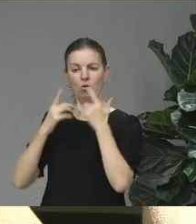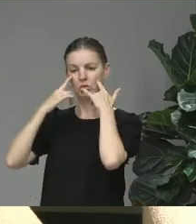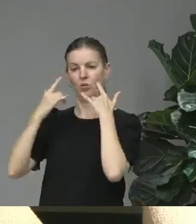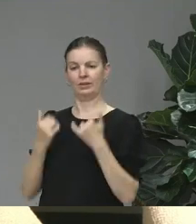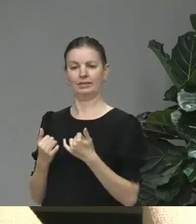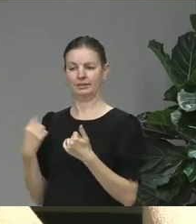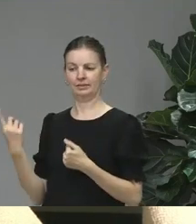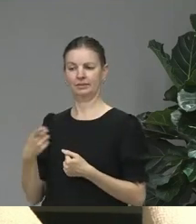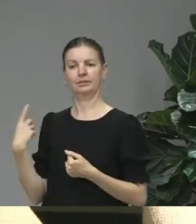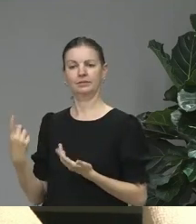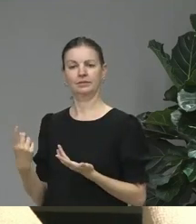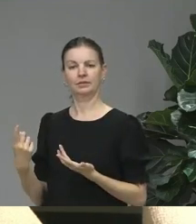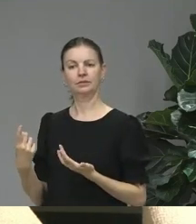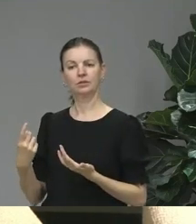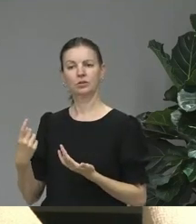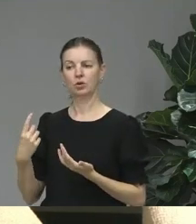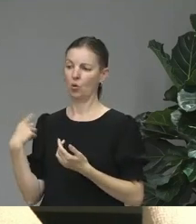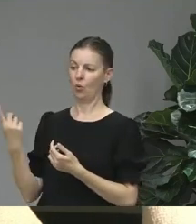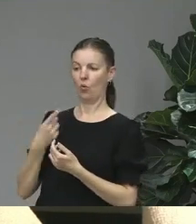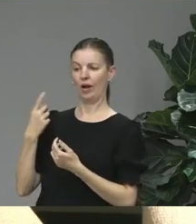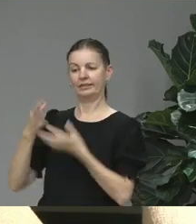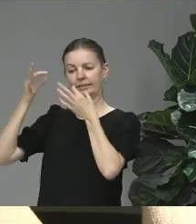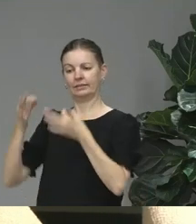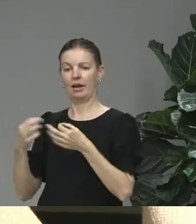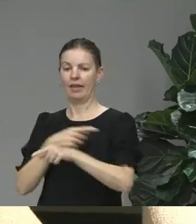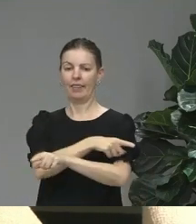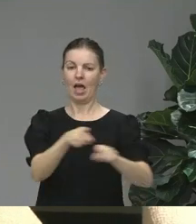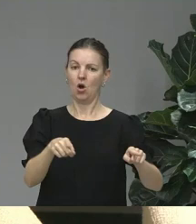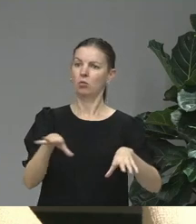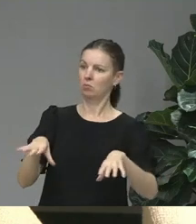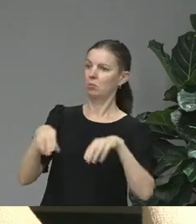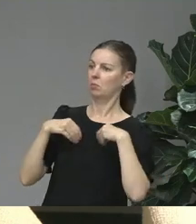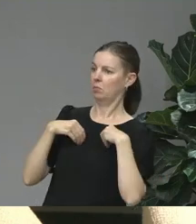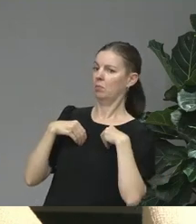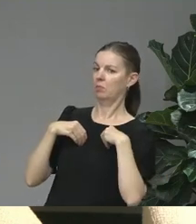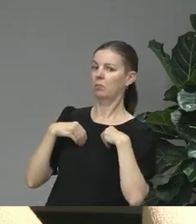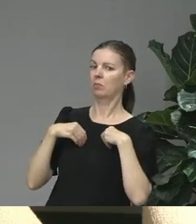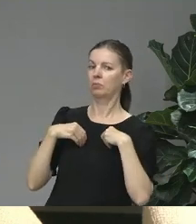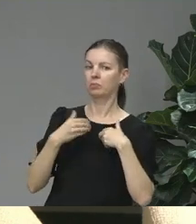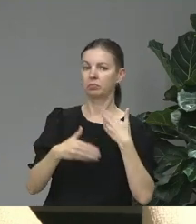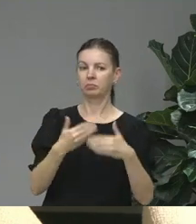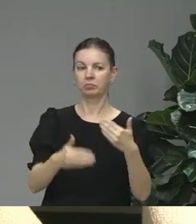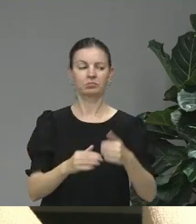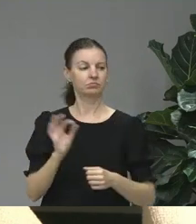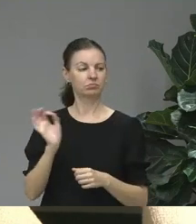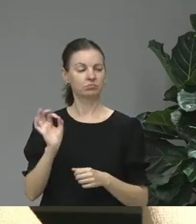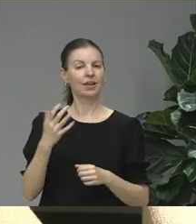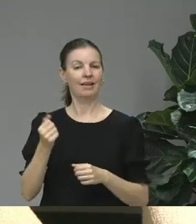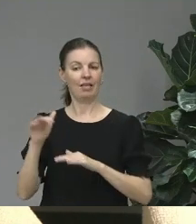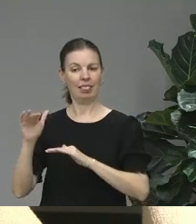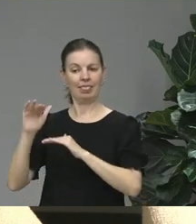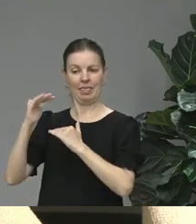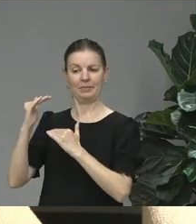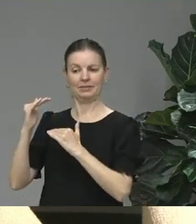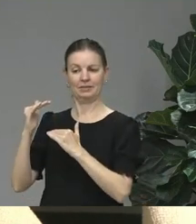that, you know, we define things and everybody should listen, but as Terry mentioned, I mean, there's limits to what a law